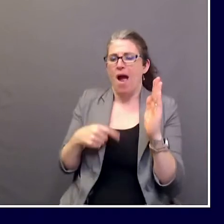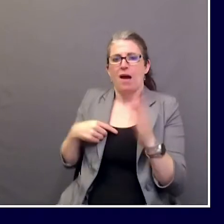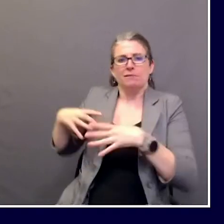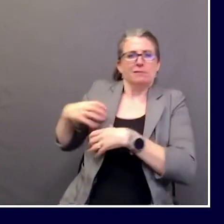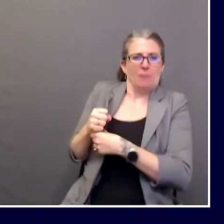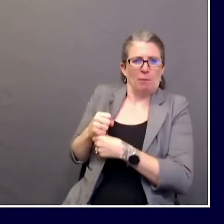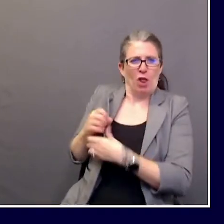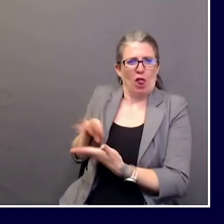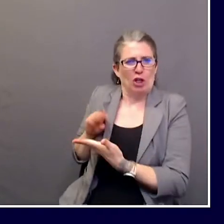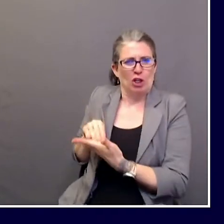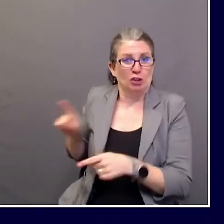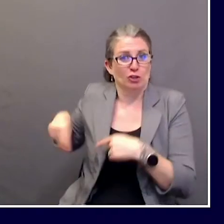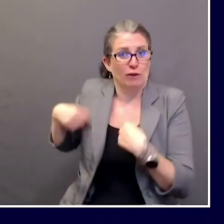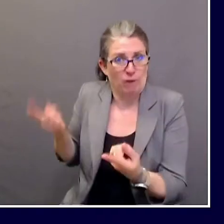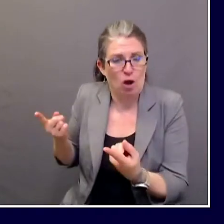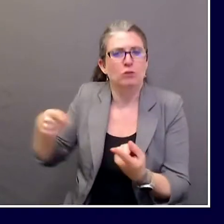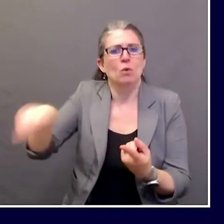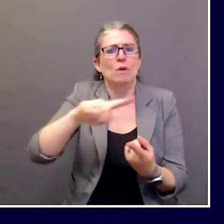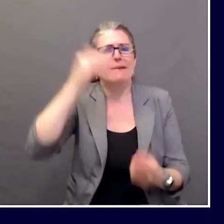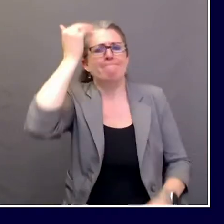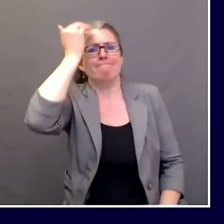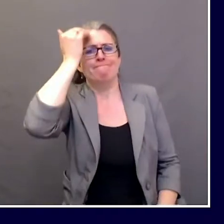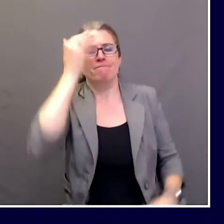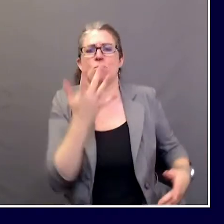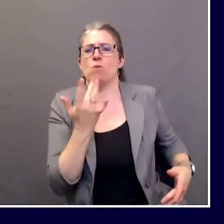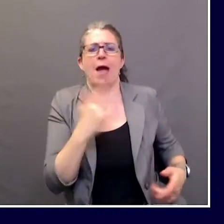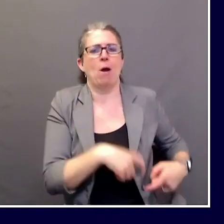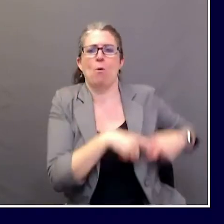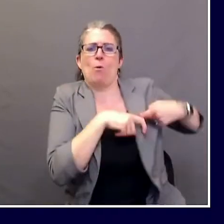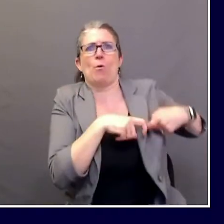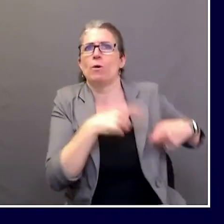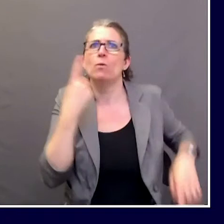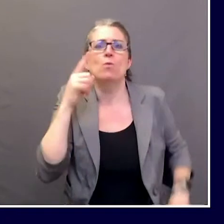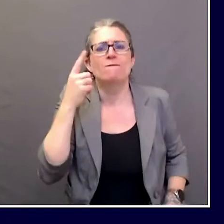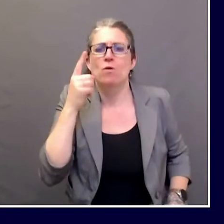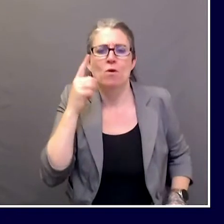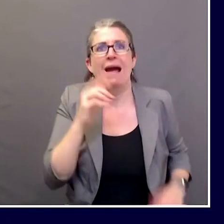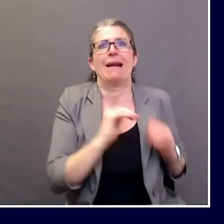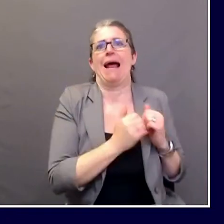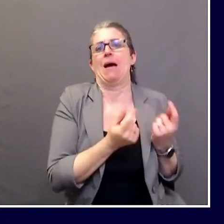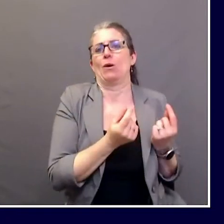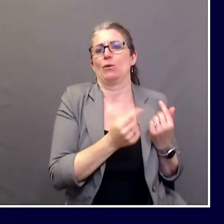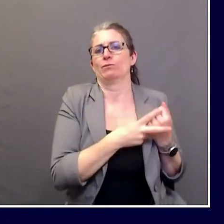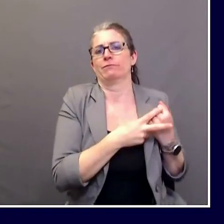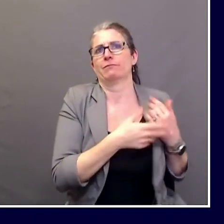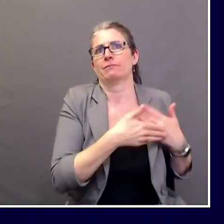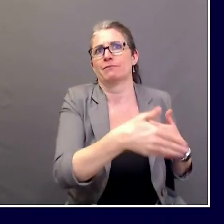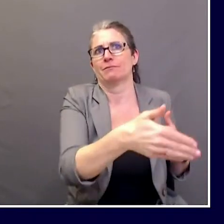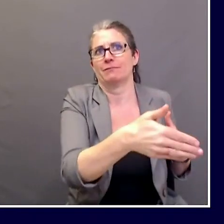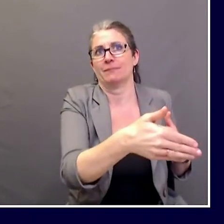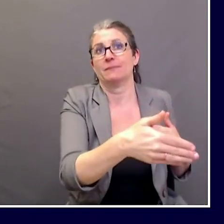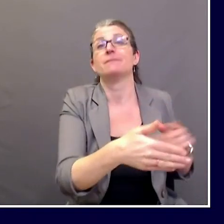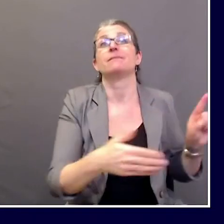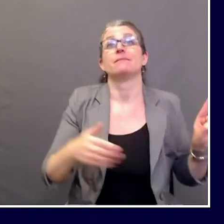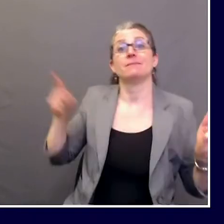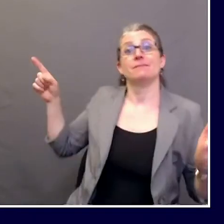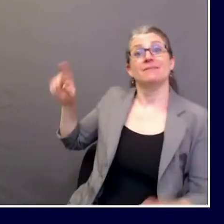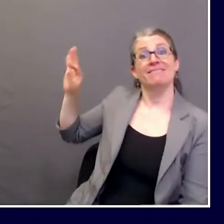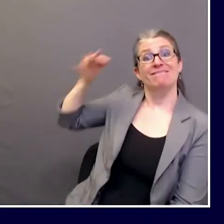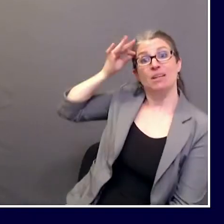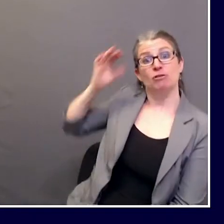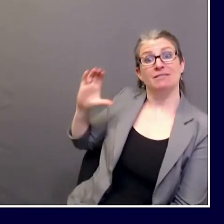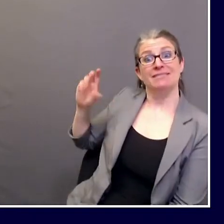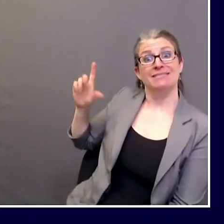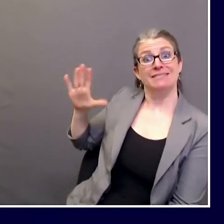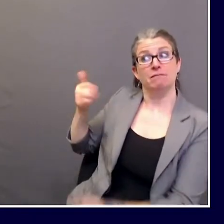have spoken with our partners at the federal level to make sure we too are keeping on top of the situation and have the latest,